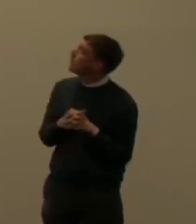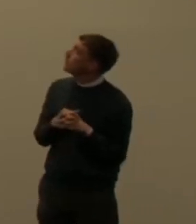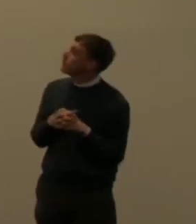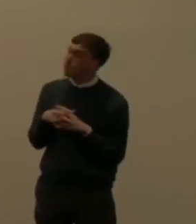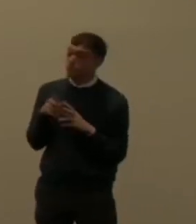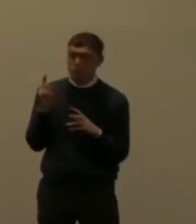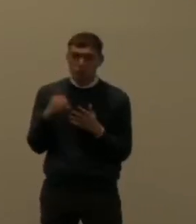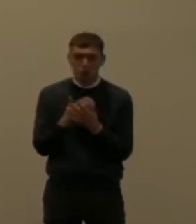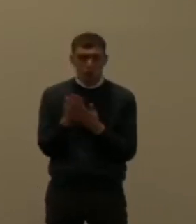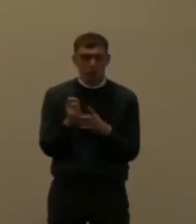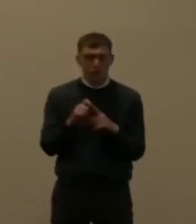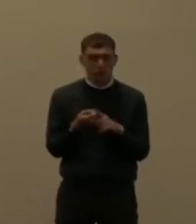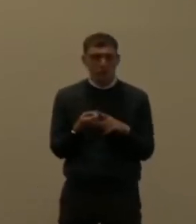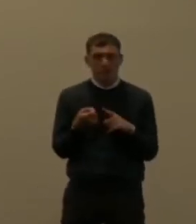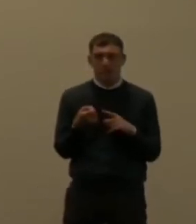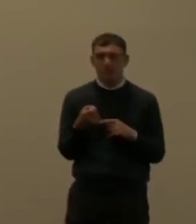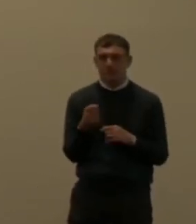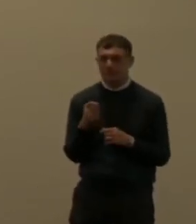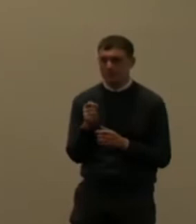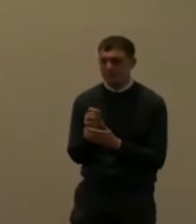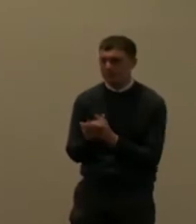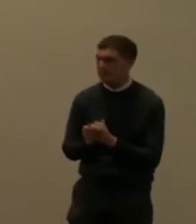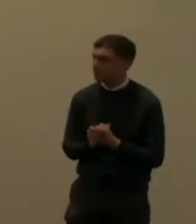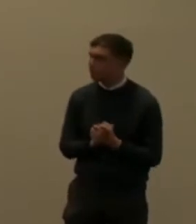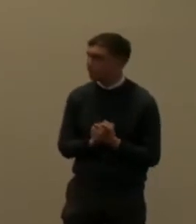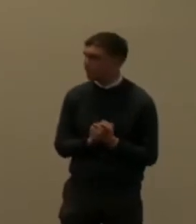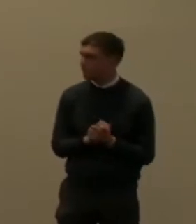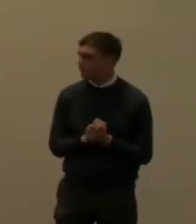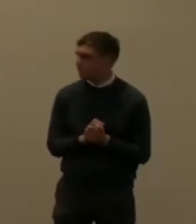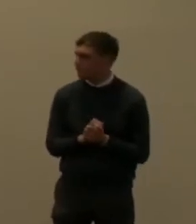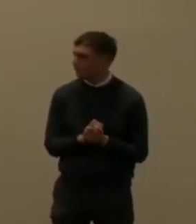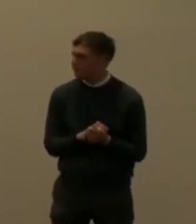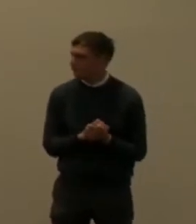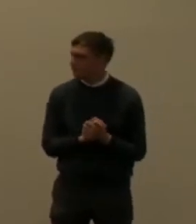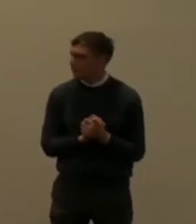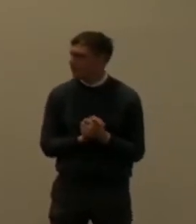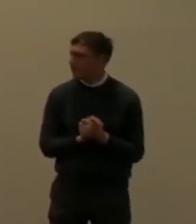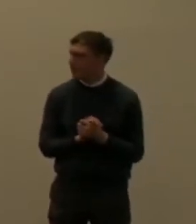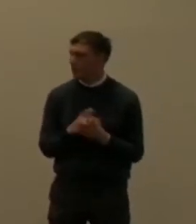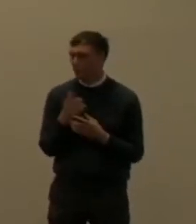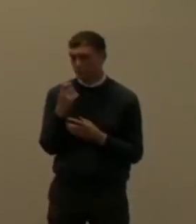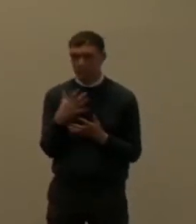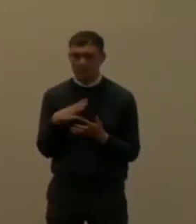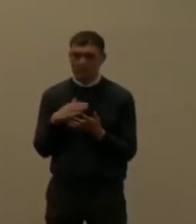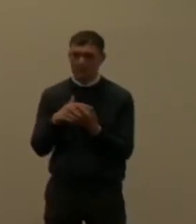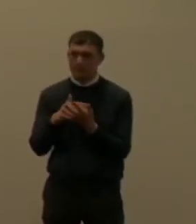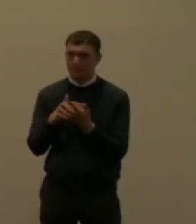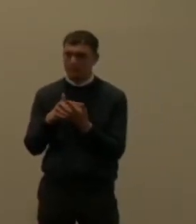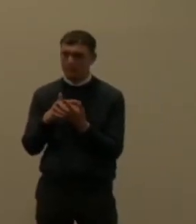this one, the SharePoint site, and it is again we have to provide the internal name